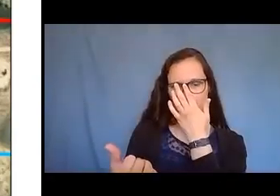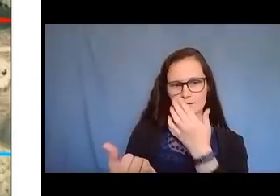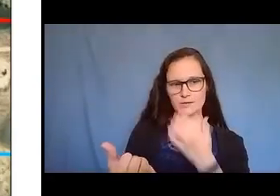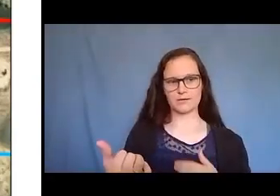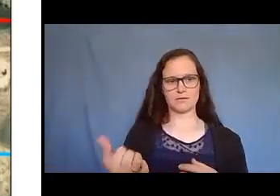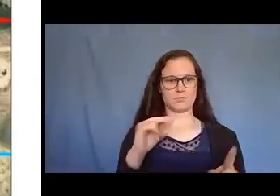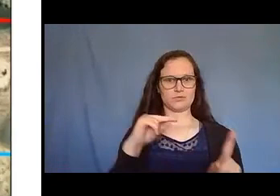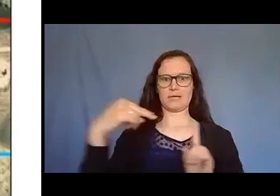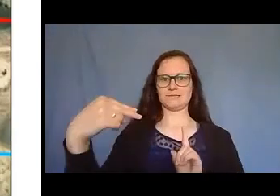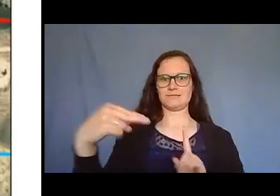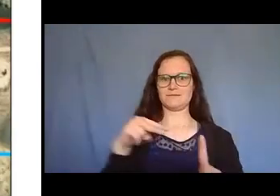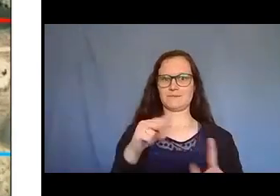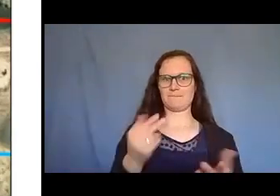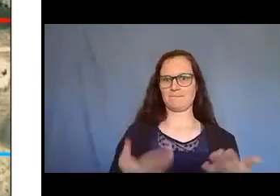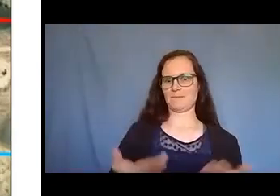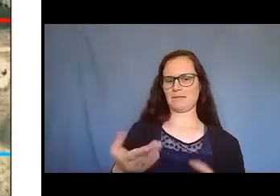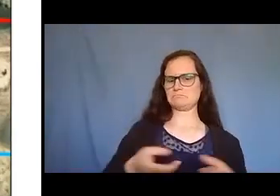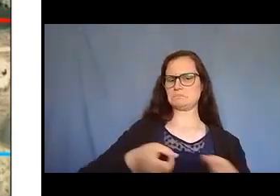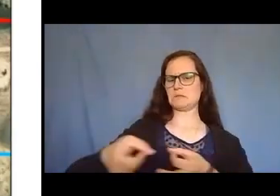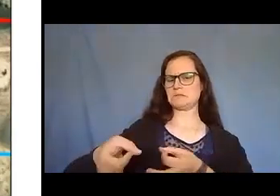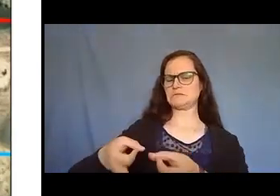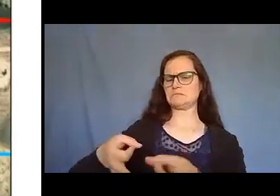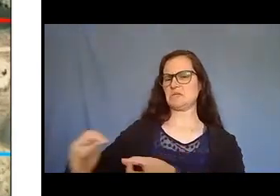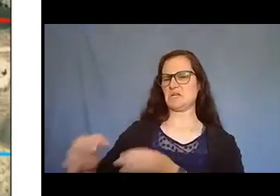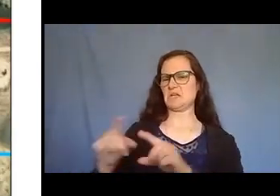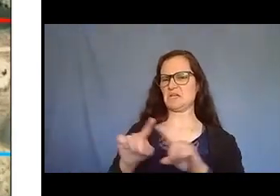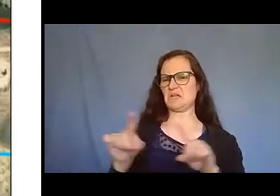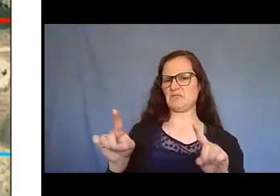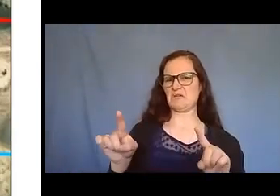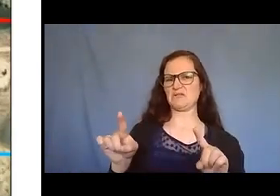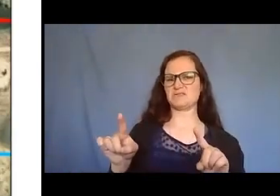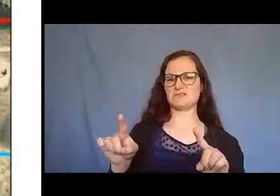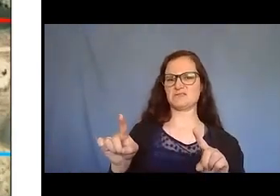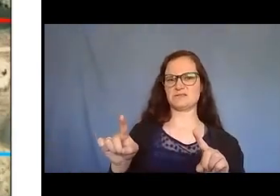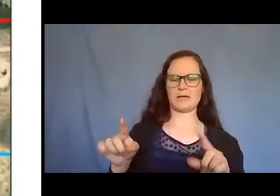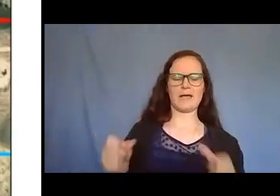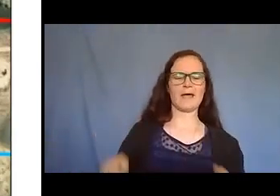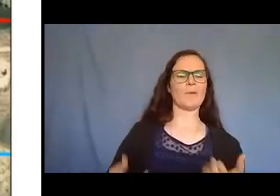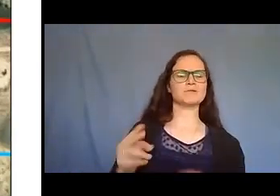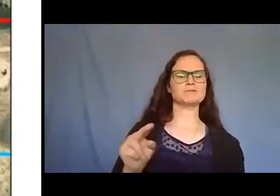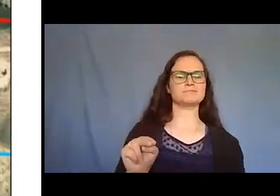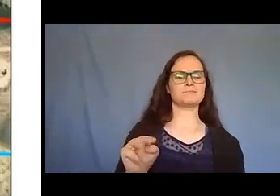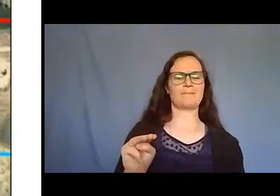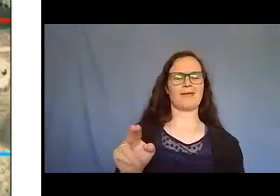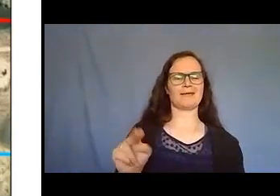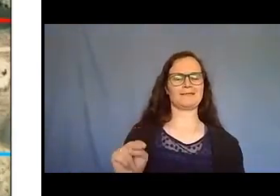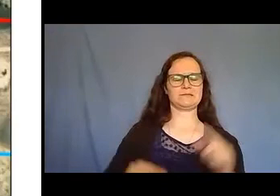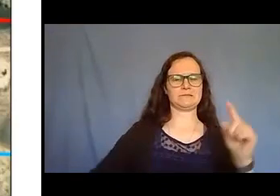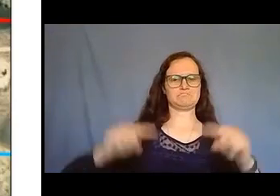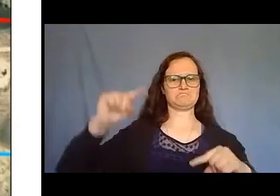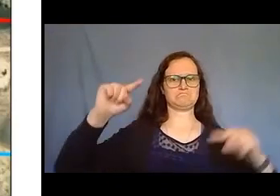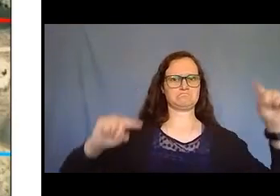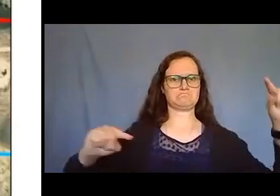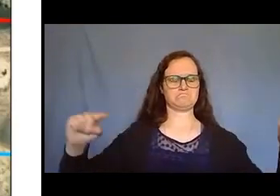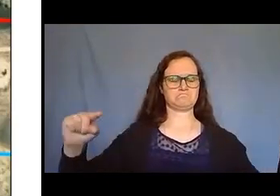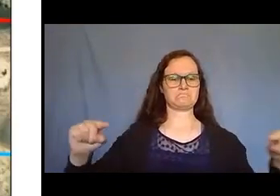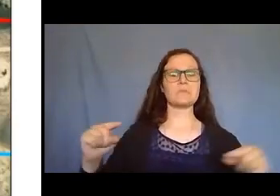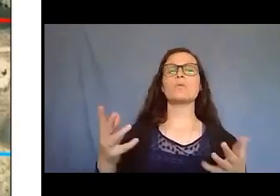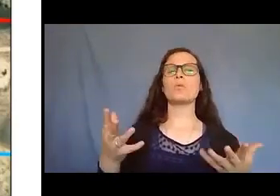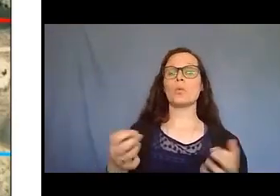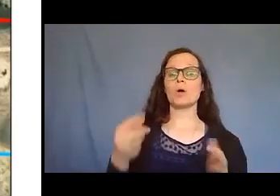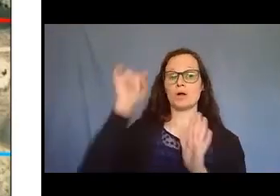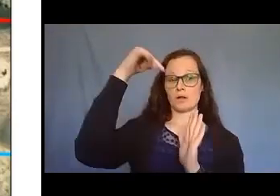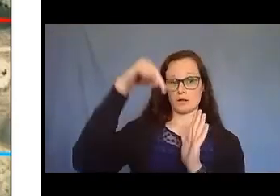could be explaining some of the differences in the manganese concentrations at those wells. We're also interested in a borehole near